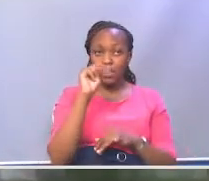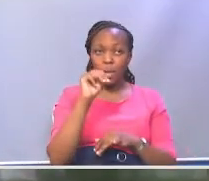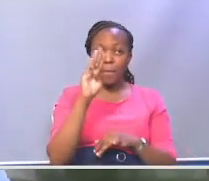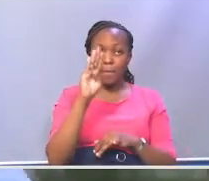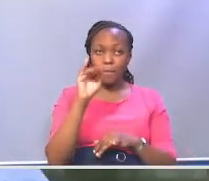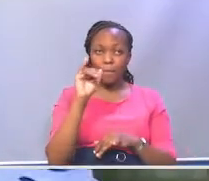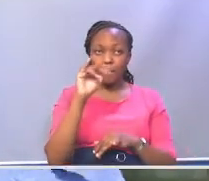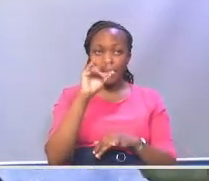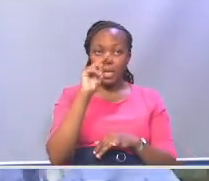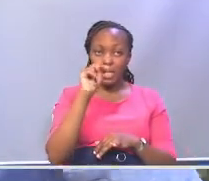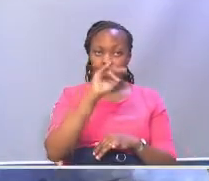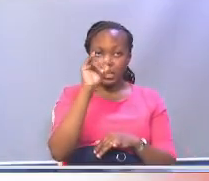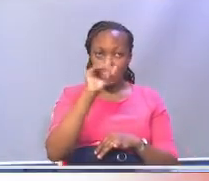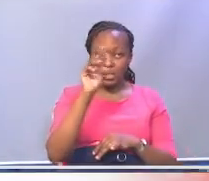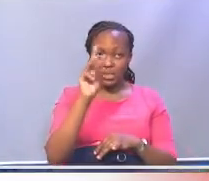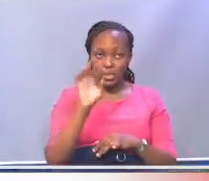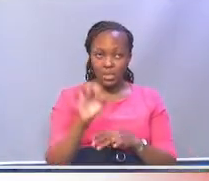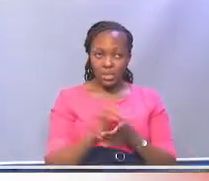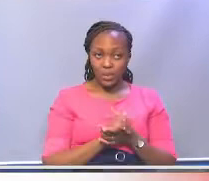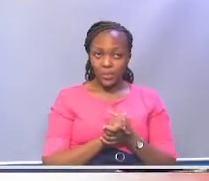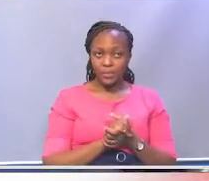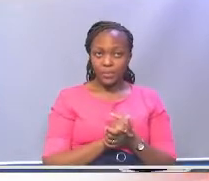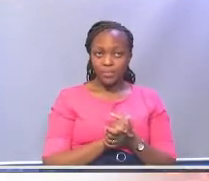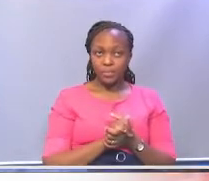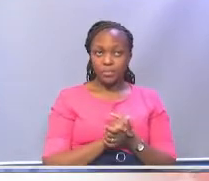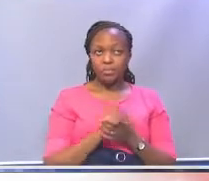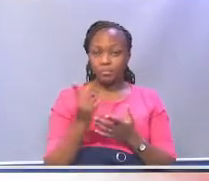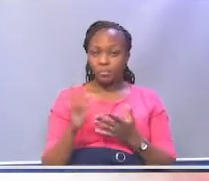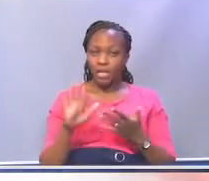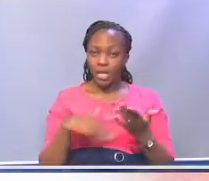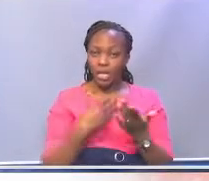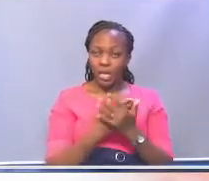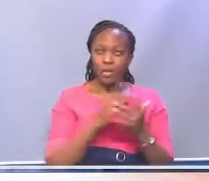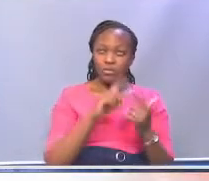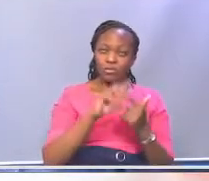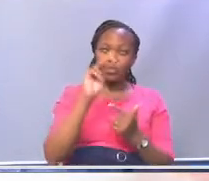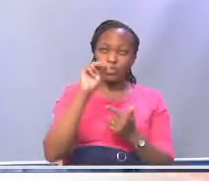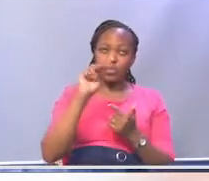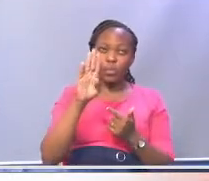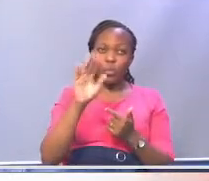Mwea. Sasa nikaona hapa hii ni safari ya usiku, Kambiti to